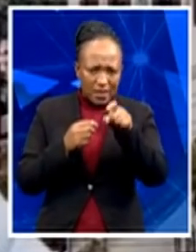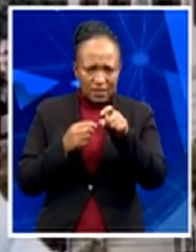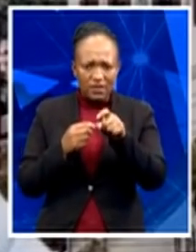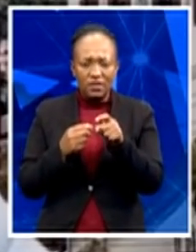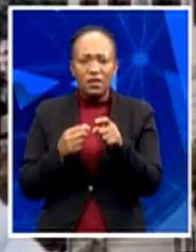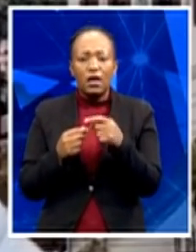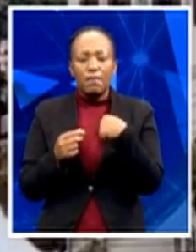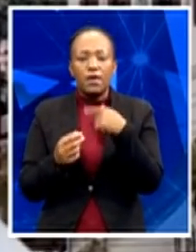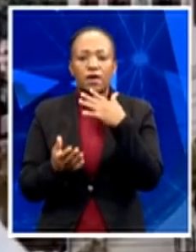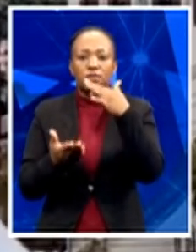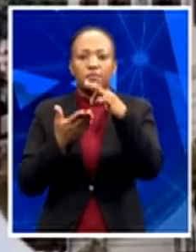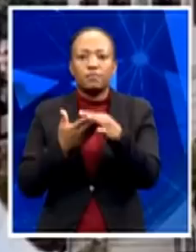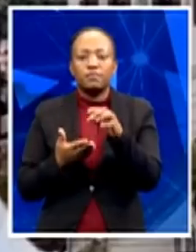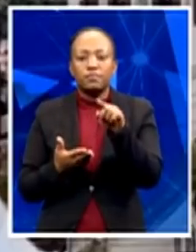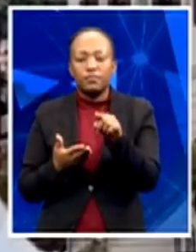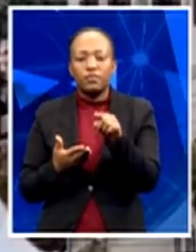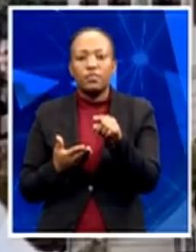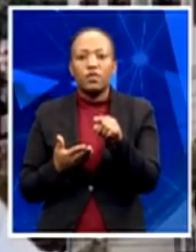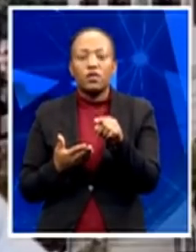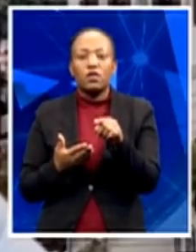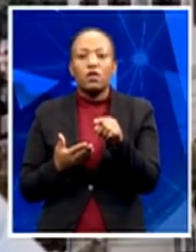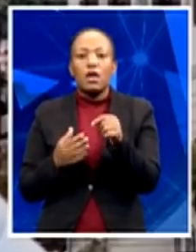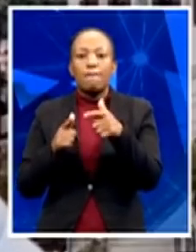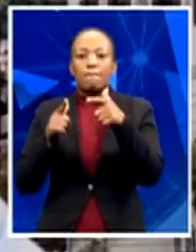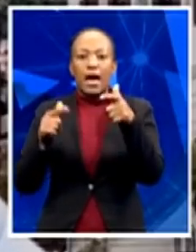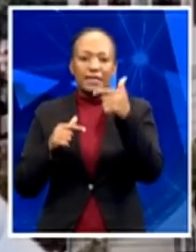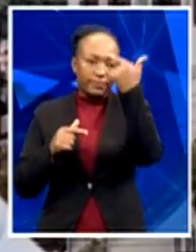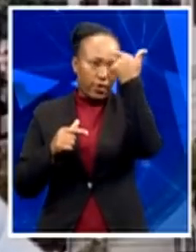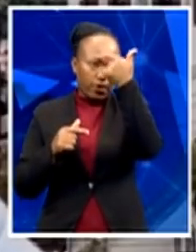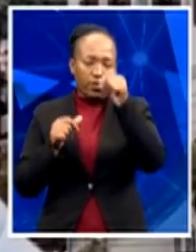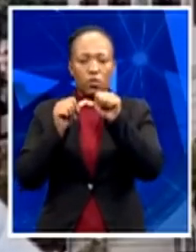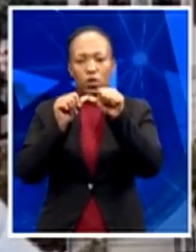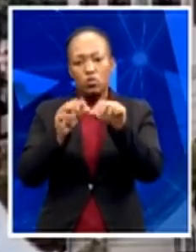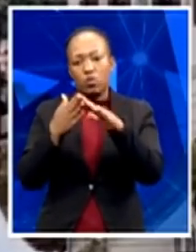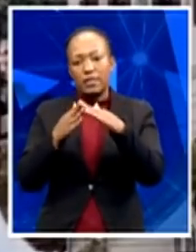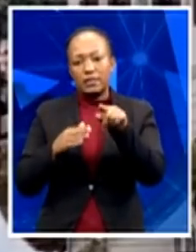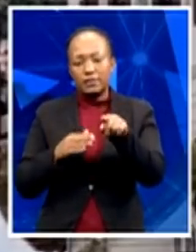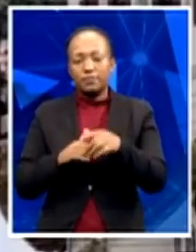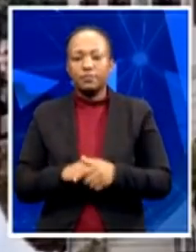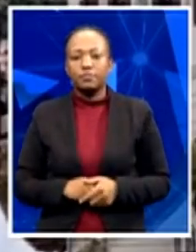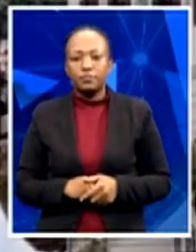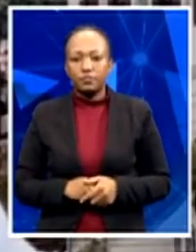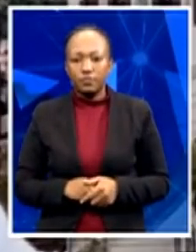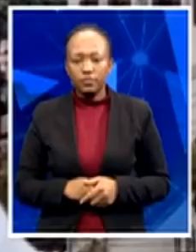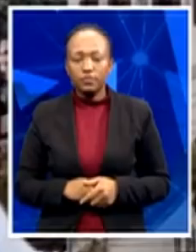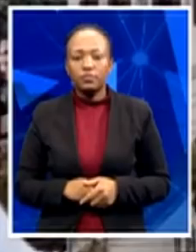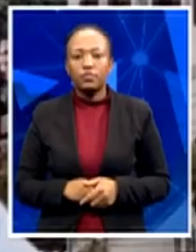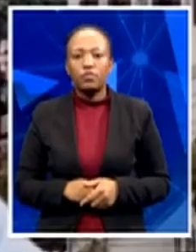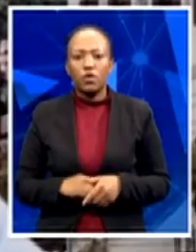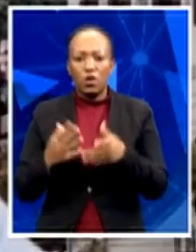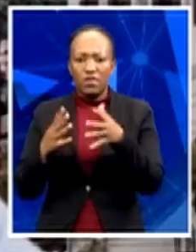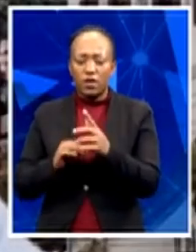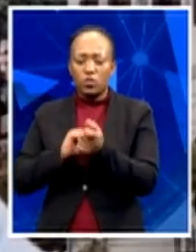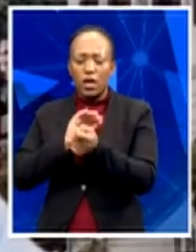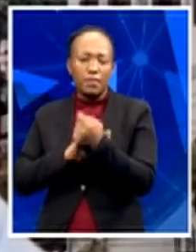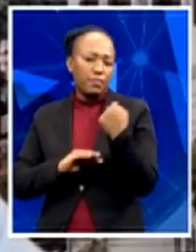mass screening in communities must take place again. Now, we have seen what happened this weekend by the Honourable President,